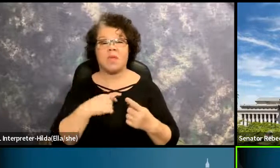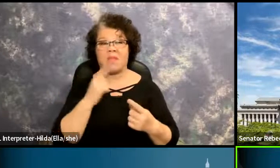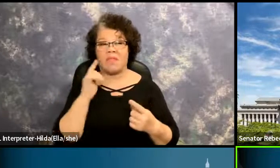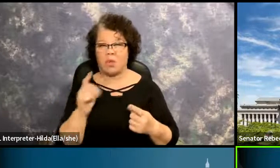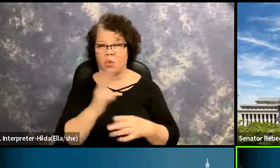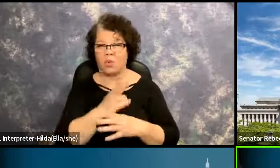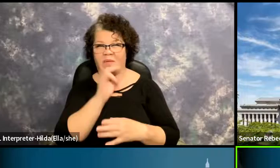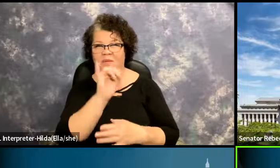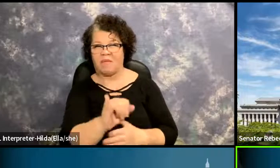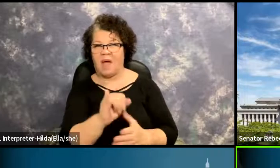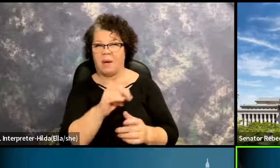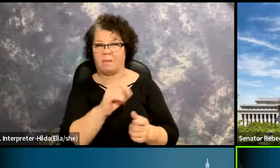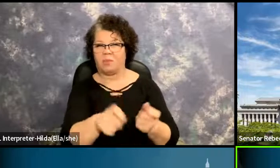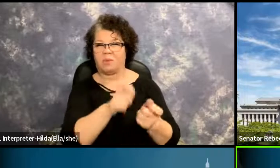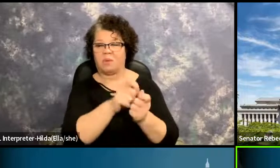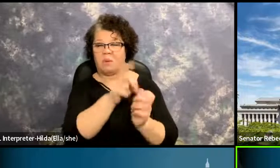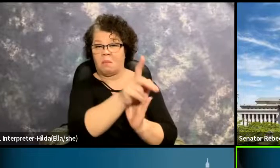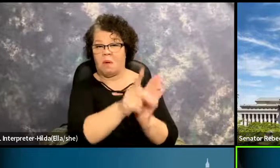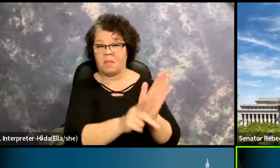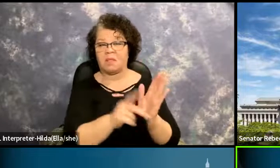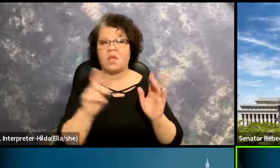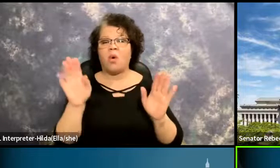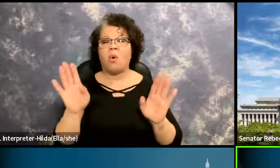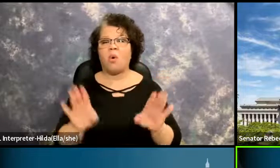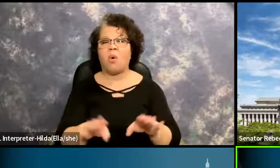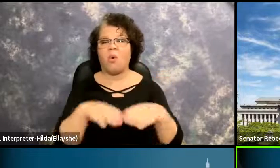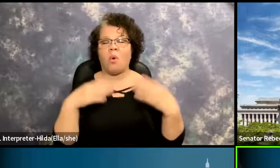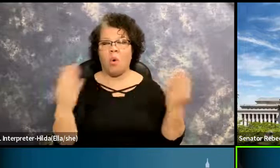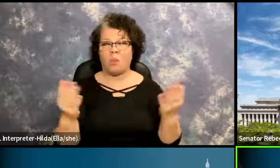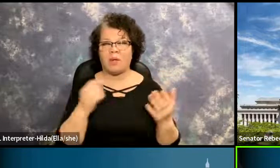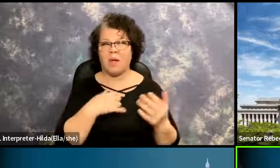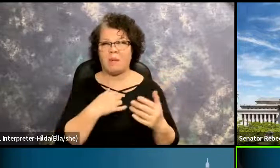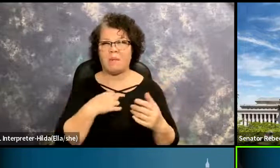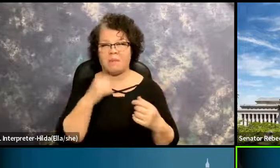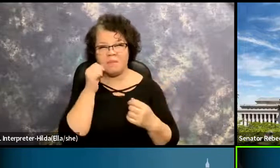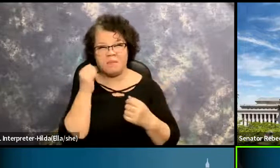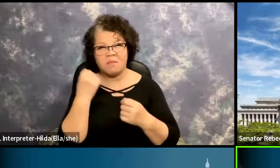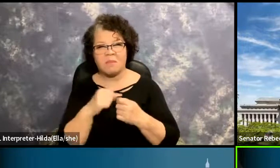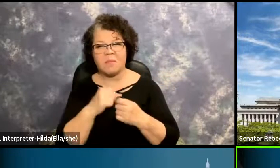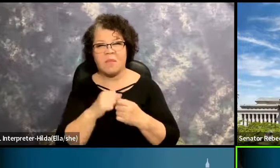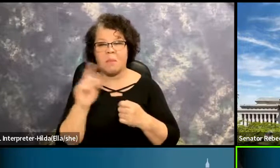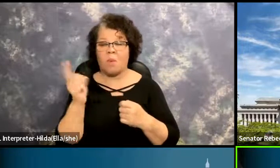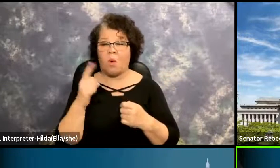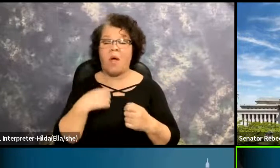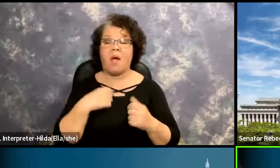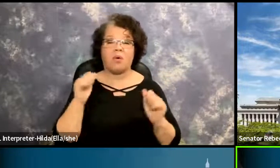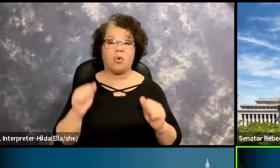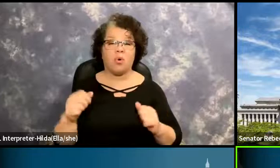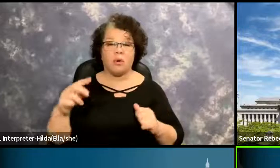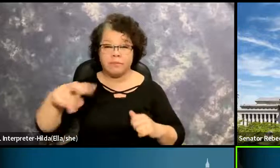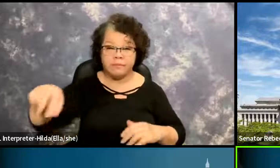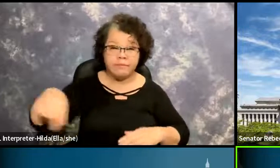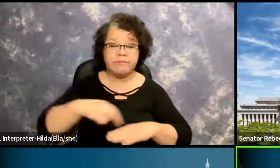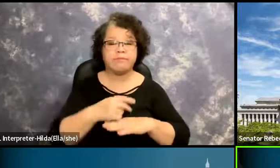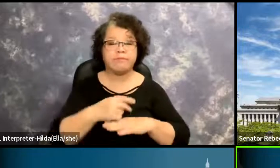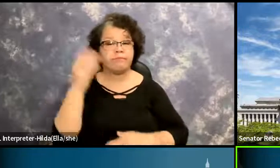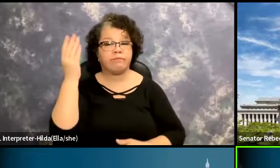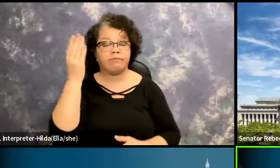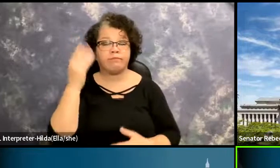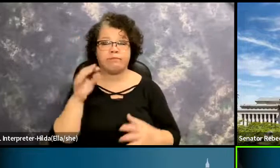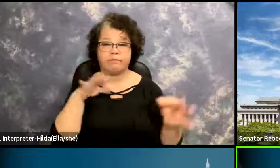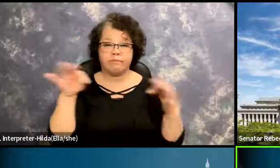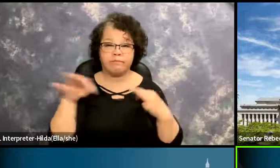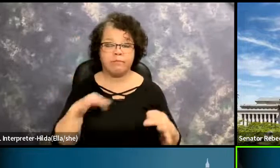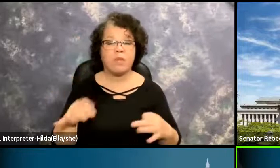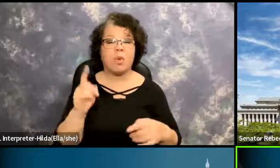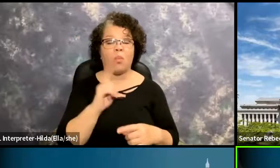policy opened up those moments where that I actually got to give a speech on the floor with consideration of those moments when use of force